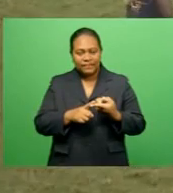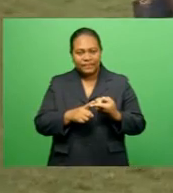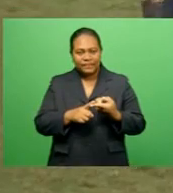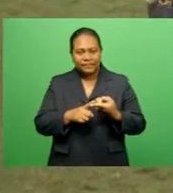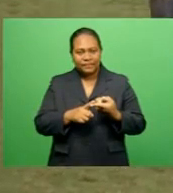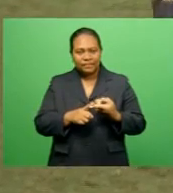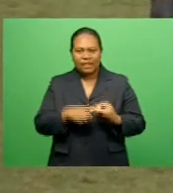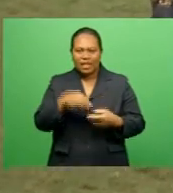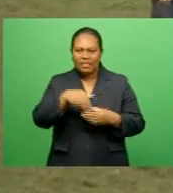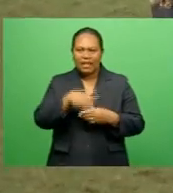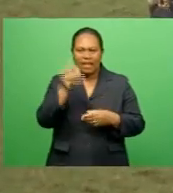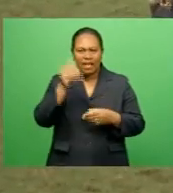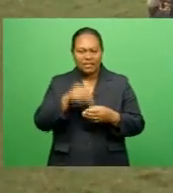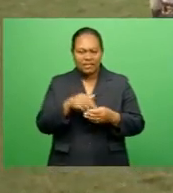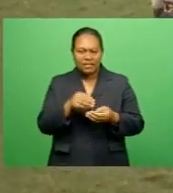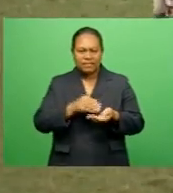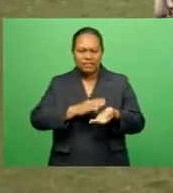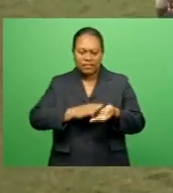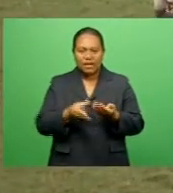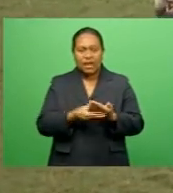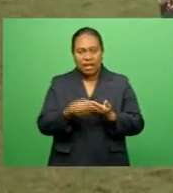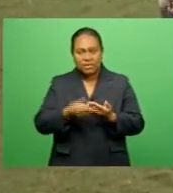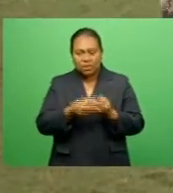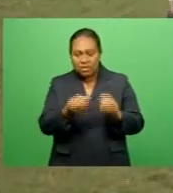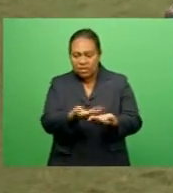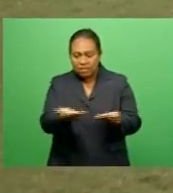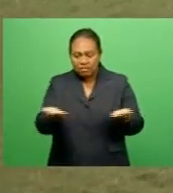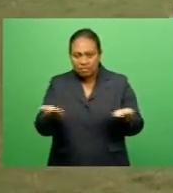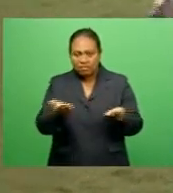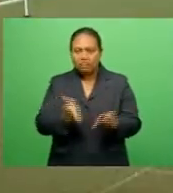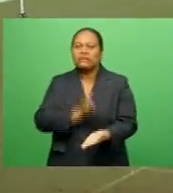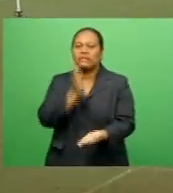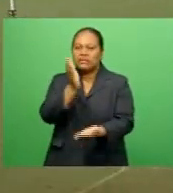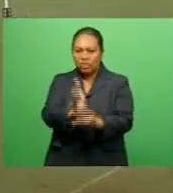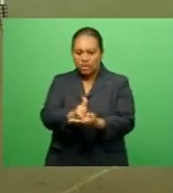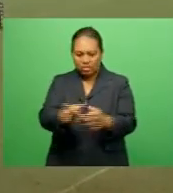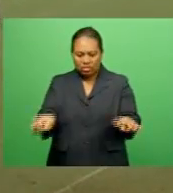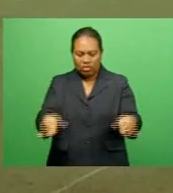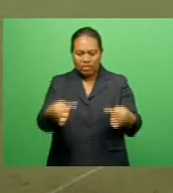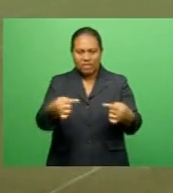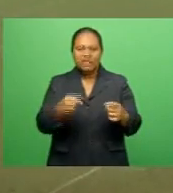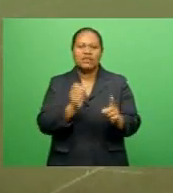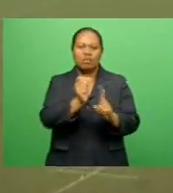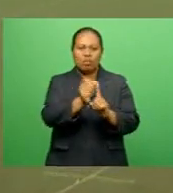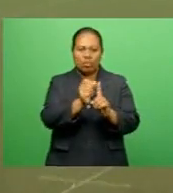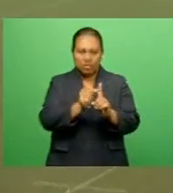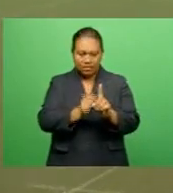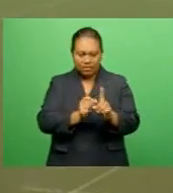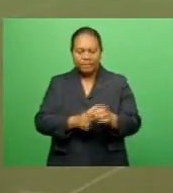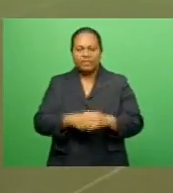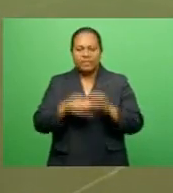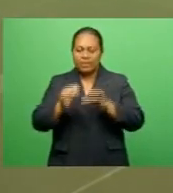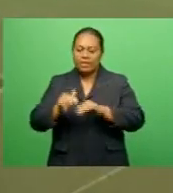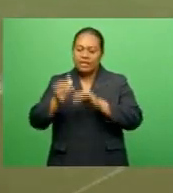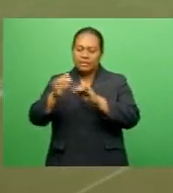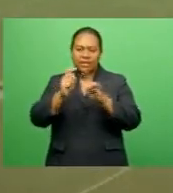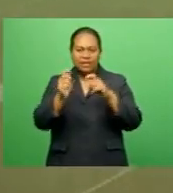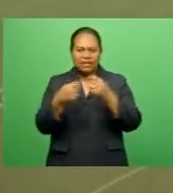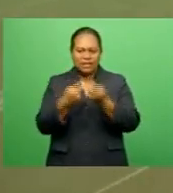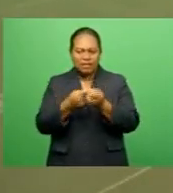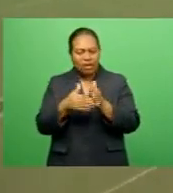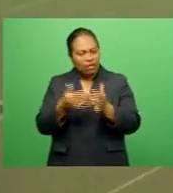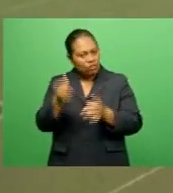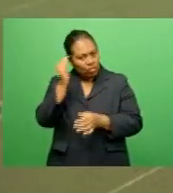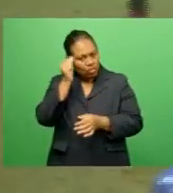with cards, when cards are issued, it goes directly into competition points. Participating teams will have to